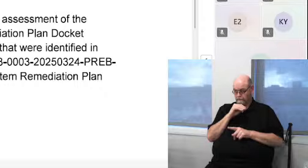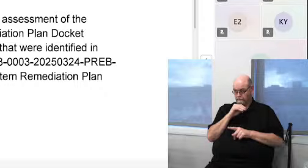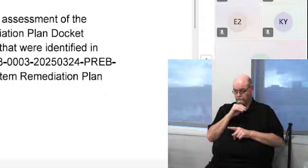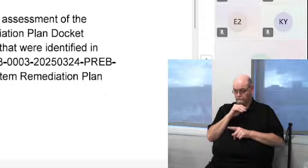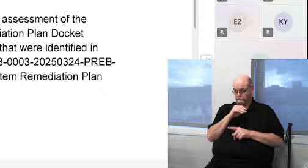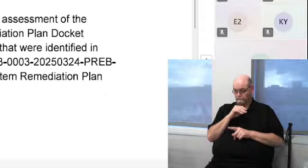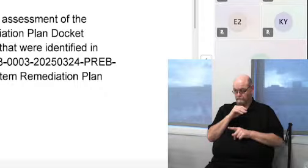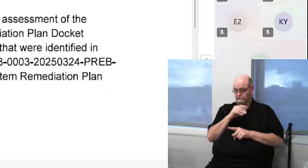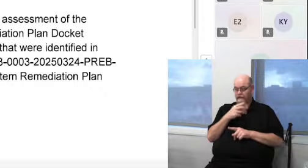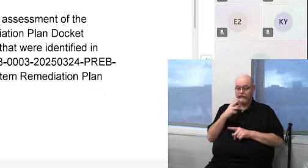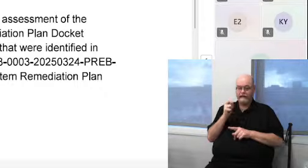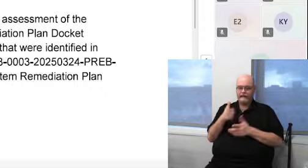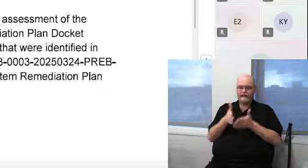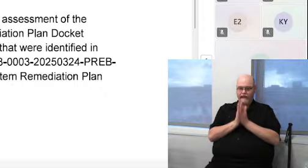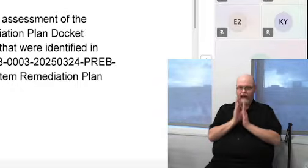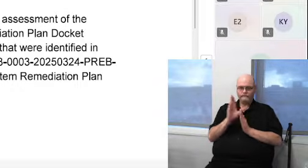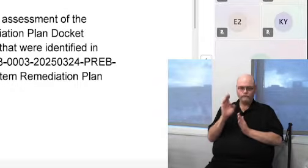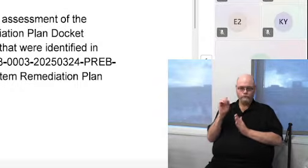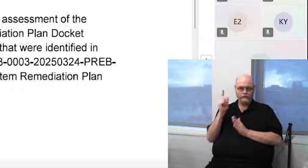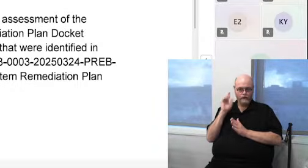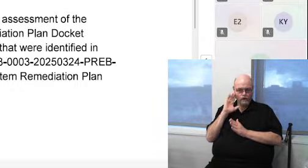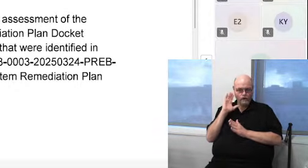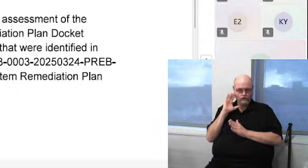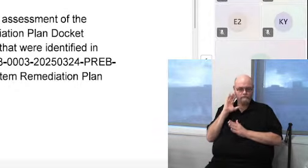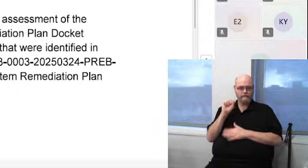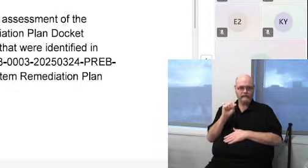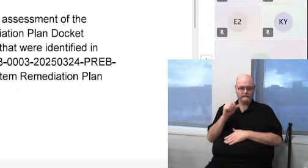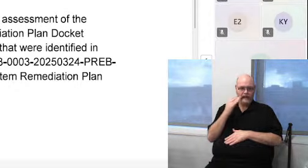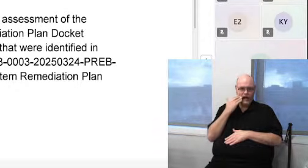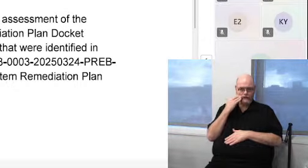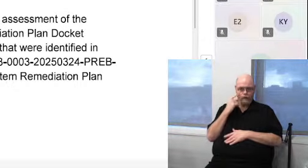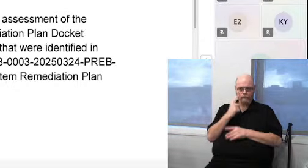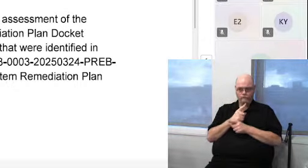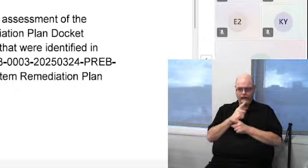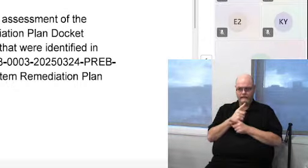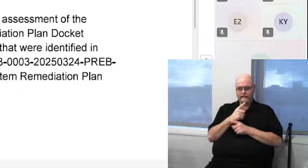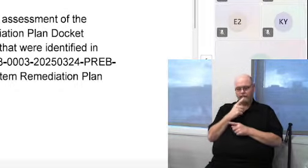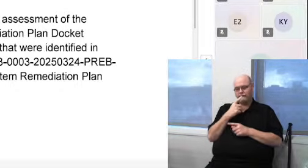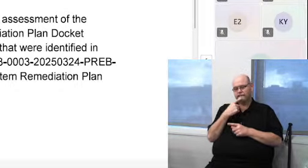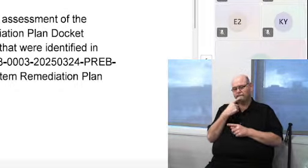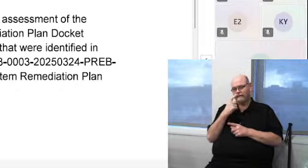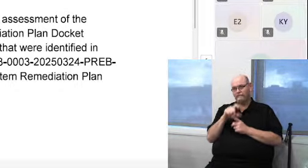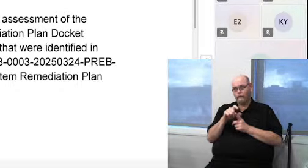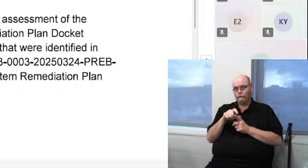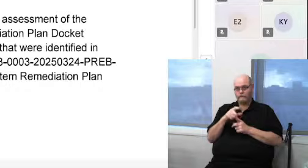He asked to be heard. Yes, he asked to be heard. Yeah.